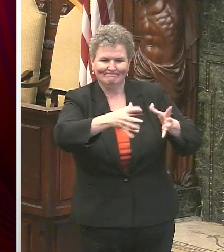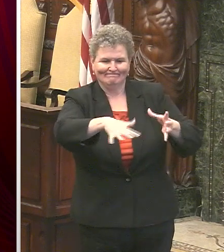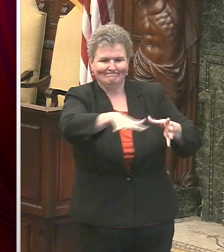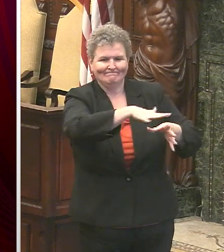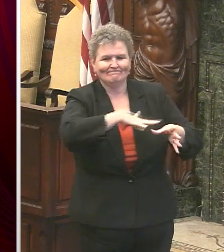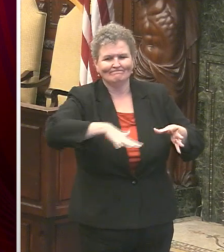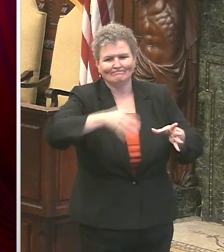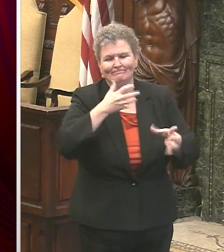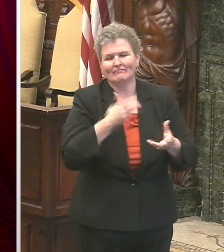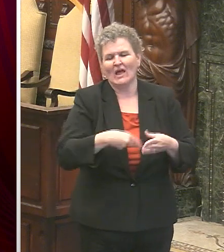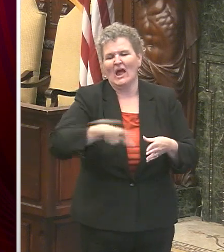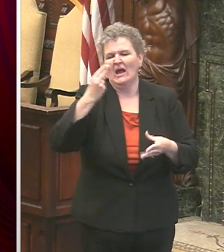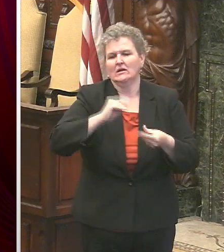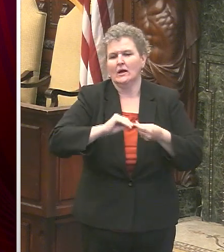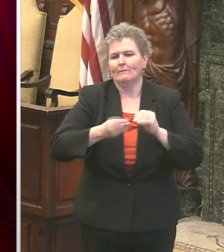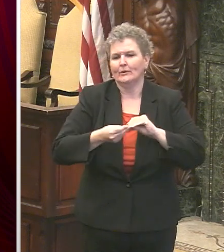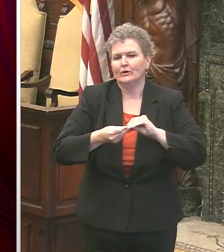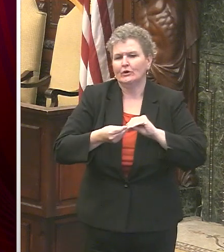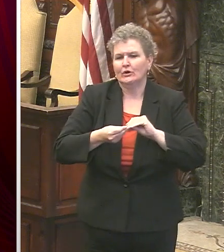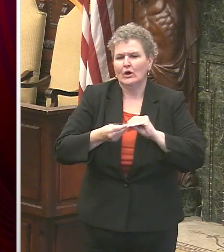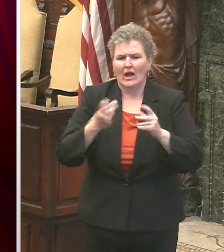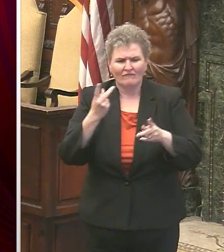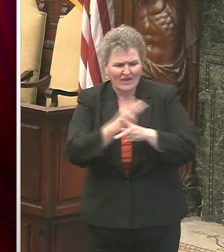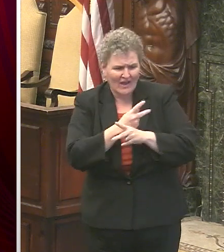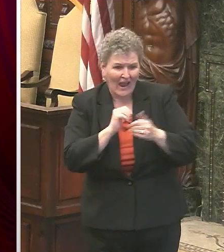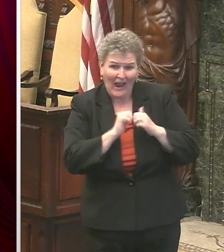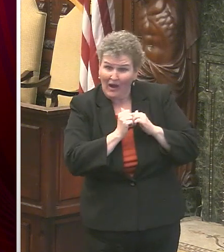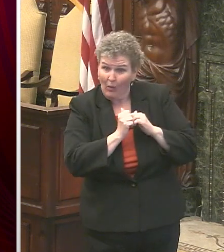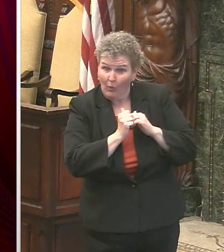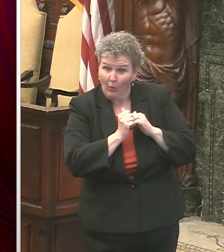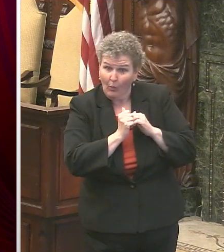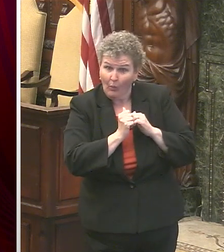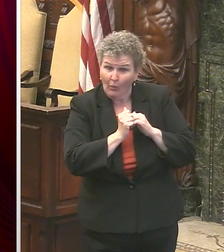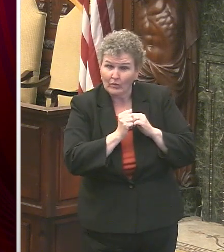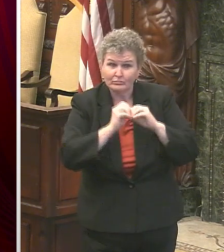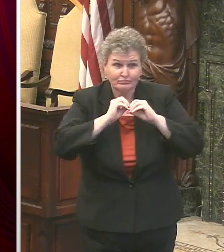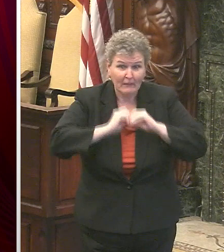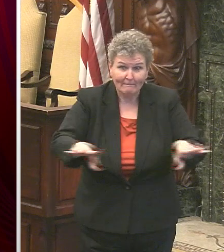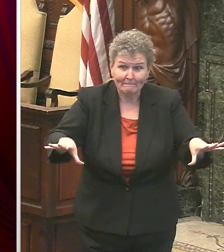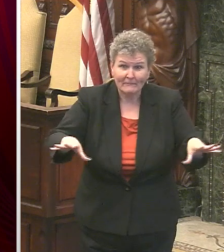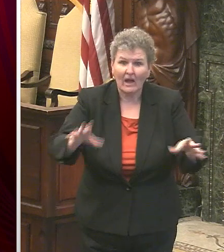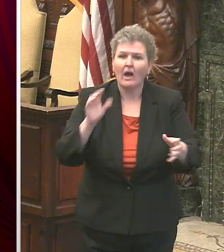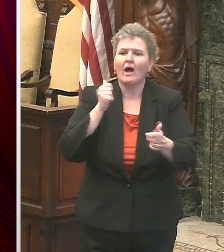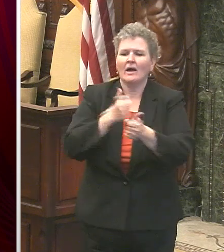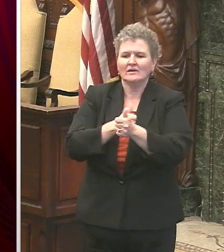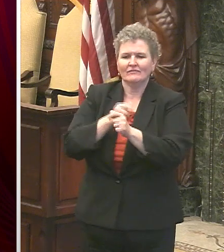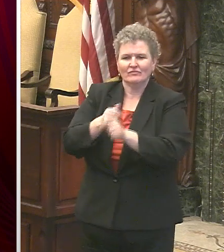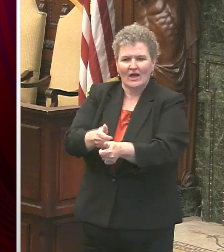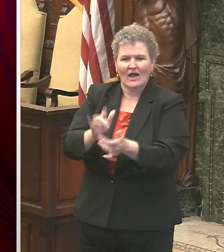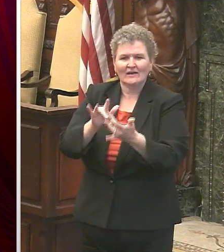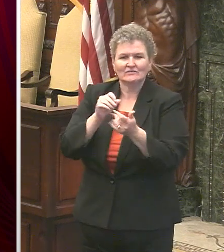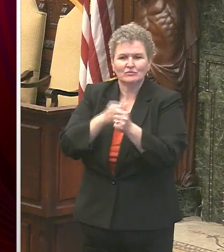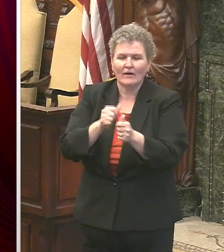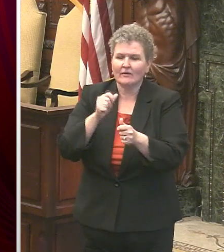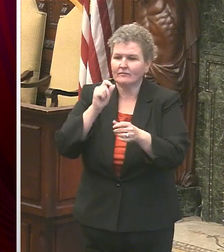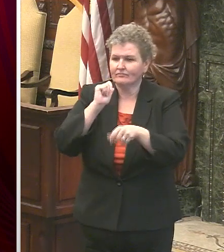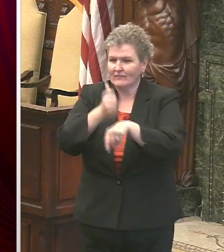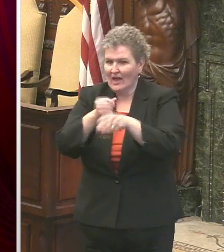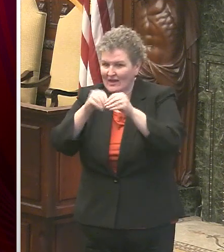that we can find out how it's being spread through our contact tracing interviews, it's occurring within households and at social